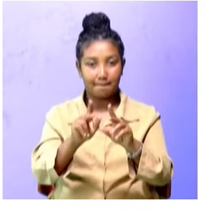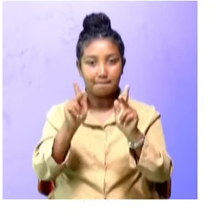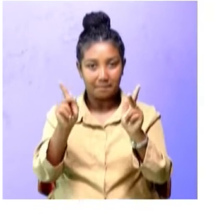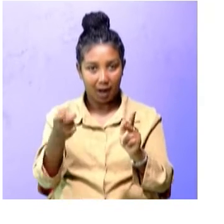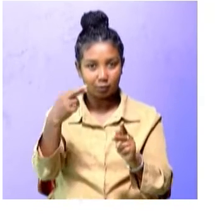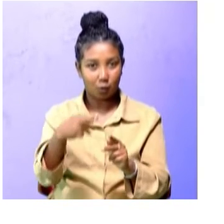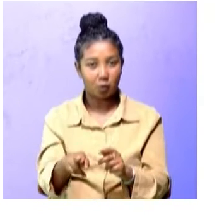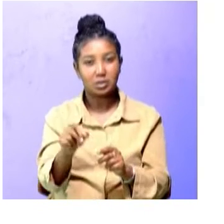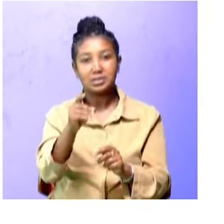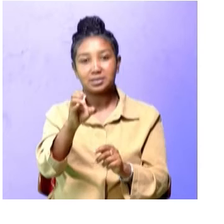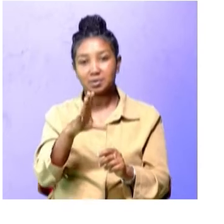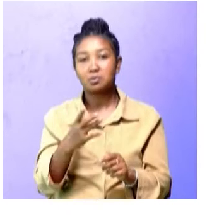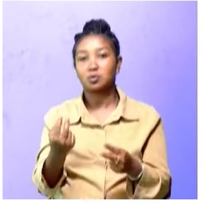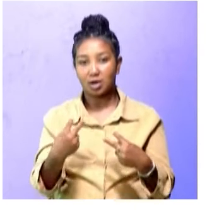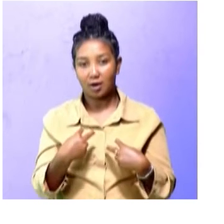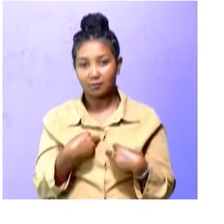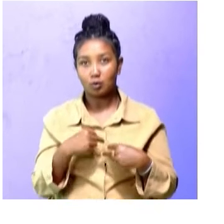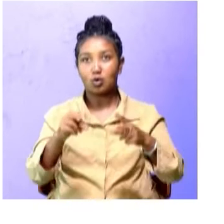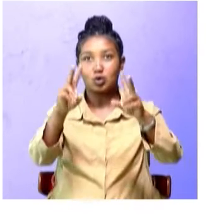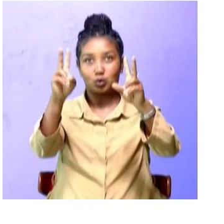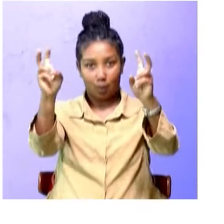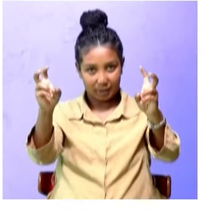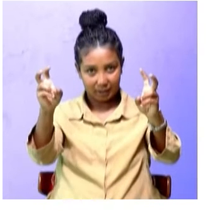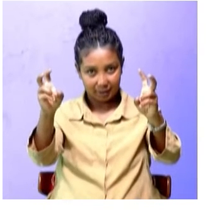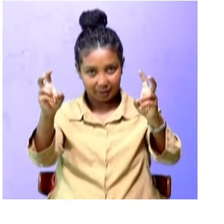or something which can have the topic,